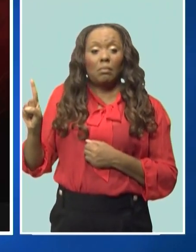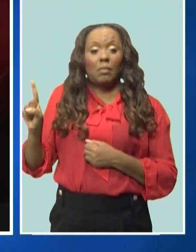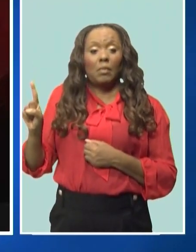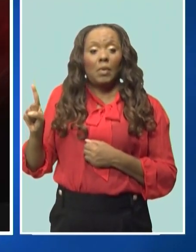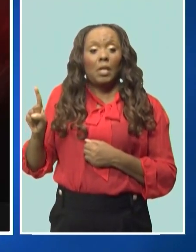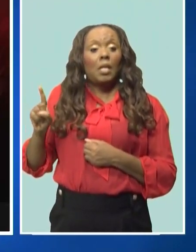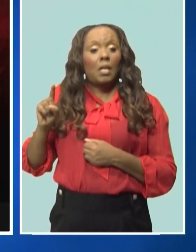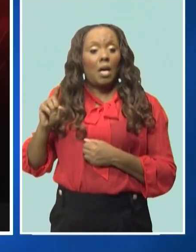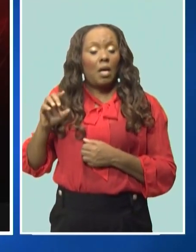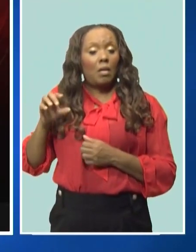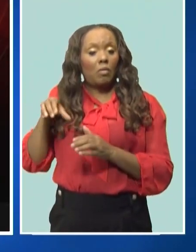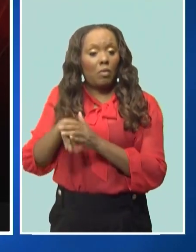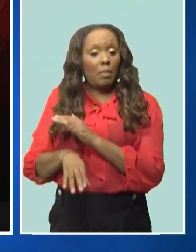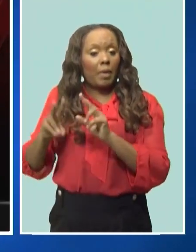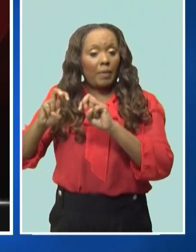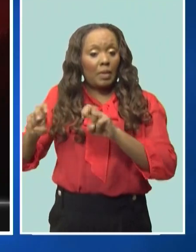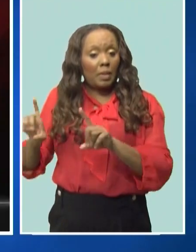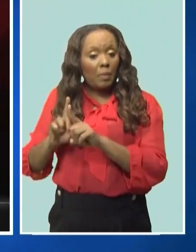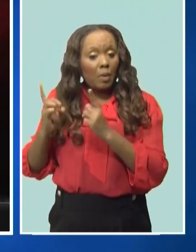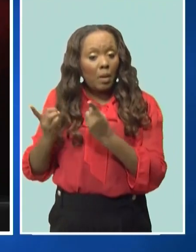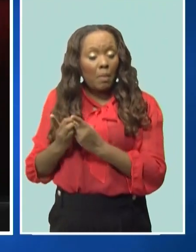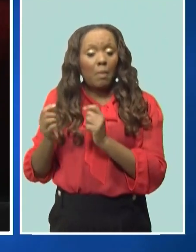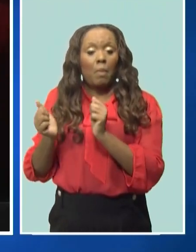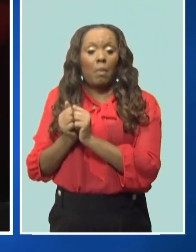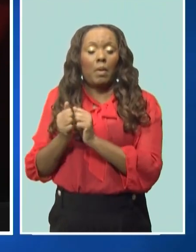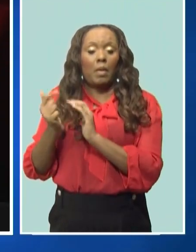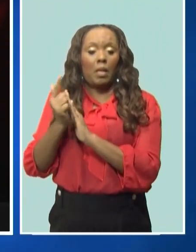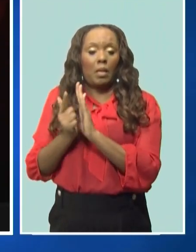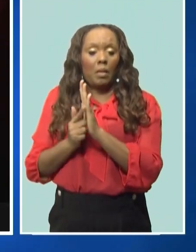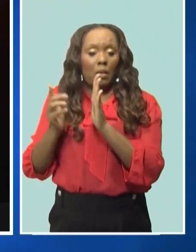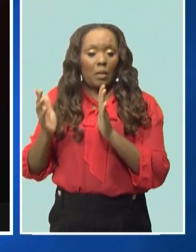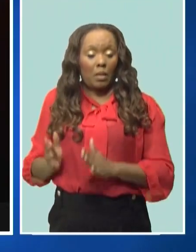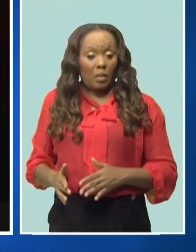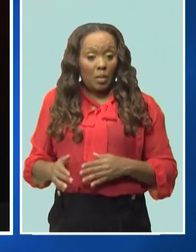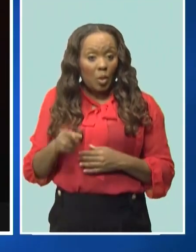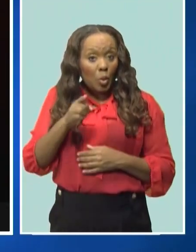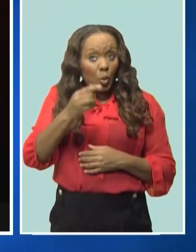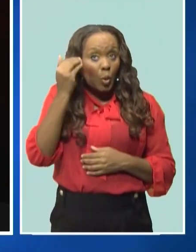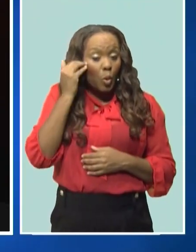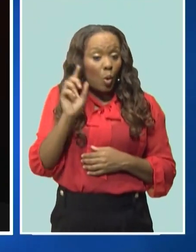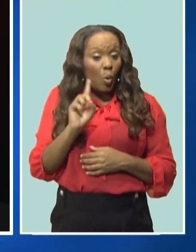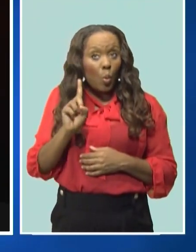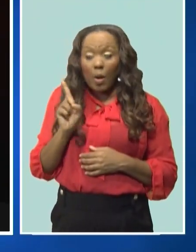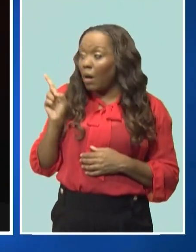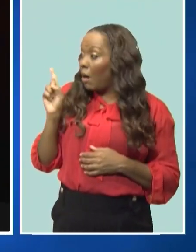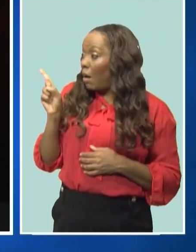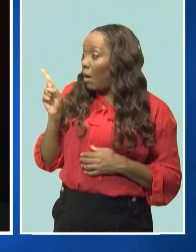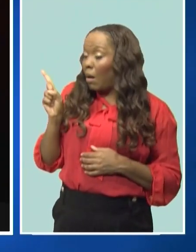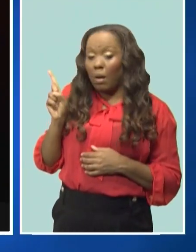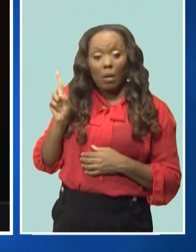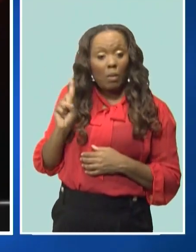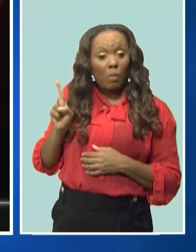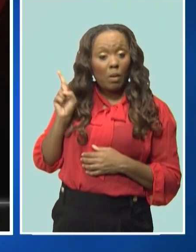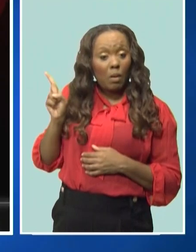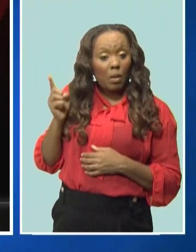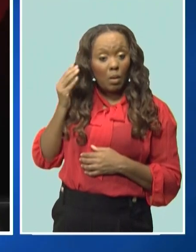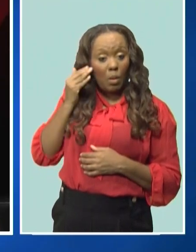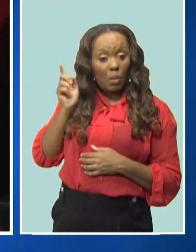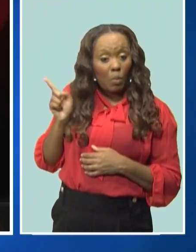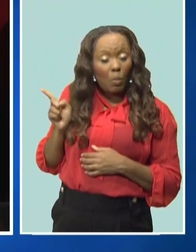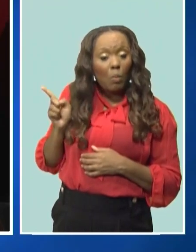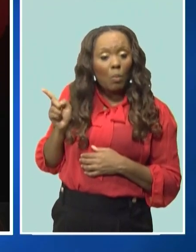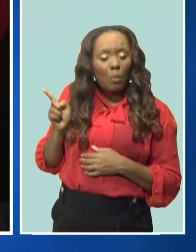Borded Hall, St. George, accompanied by an attorney of law. Anyone who may know the whereabouts of